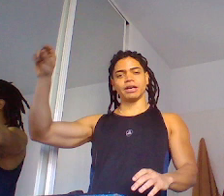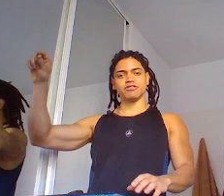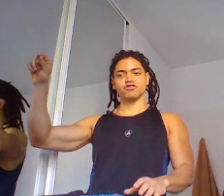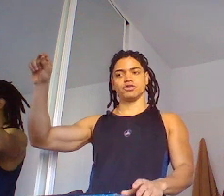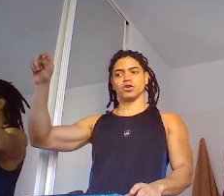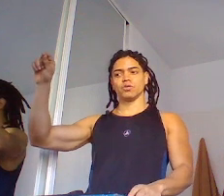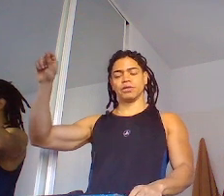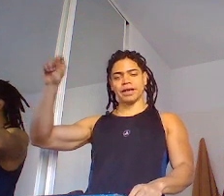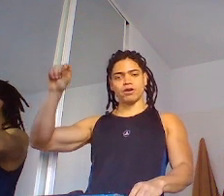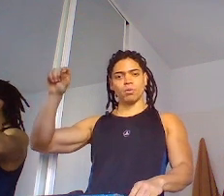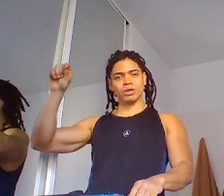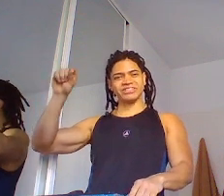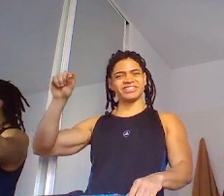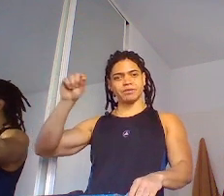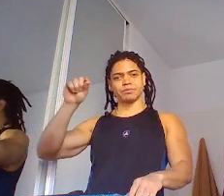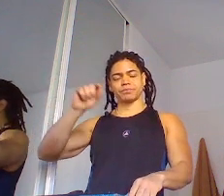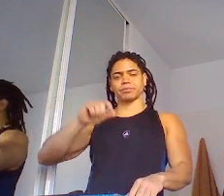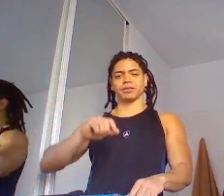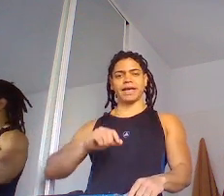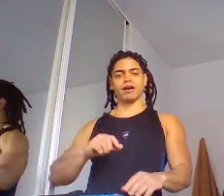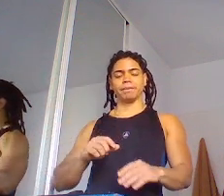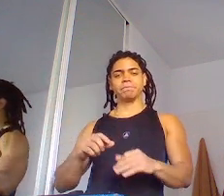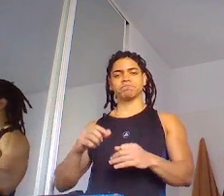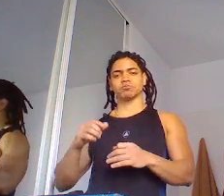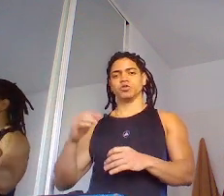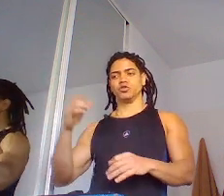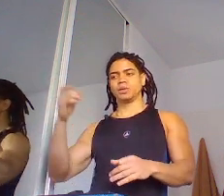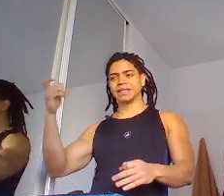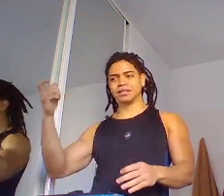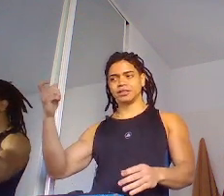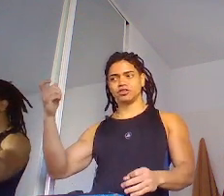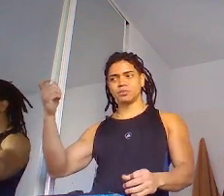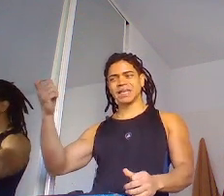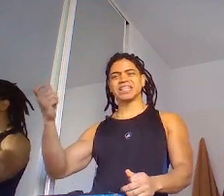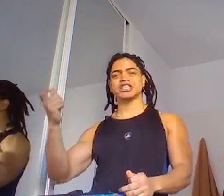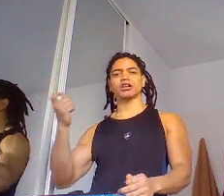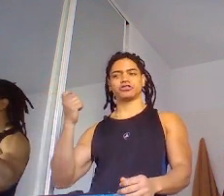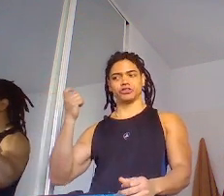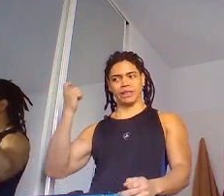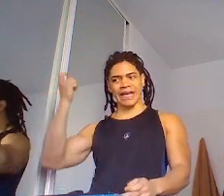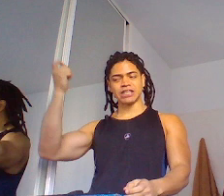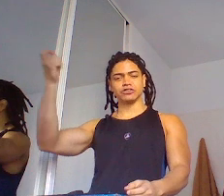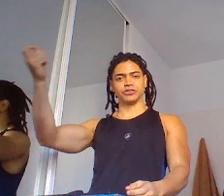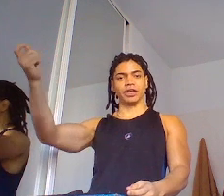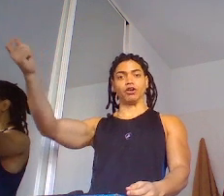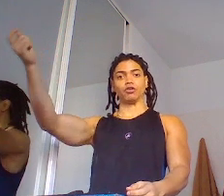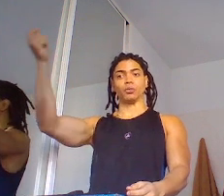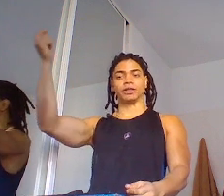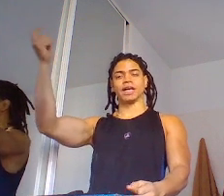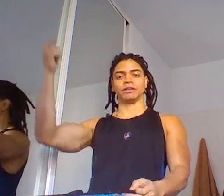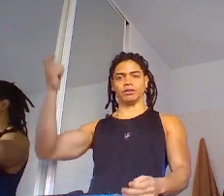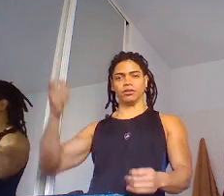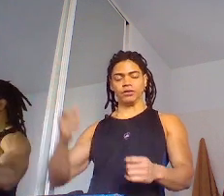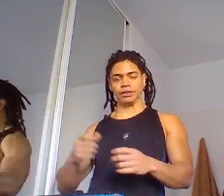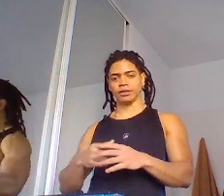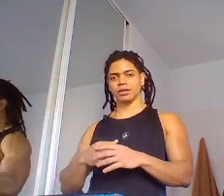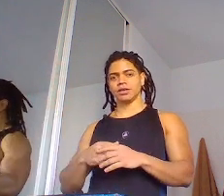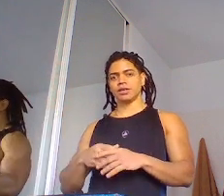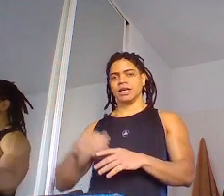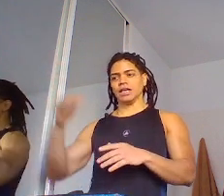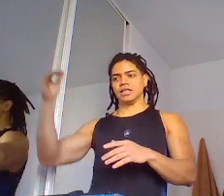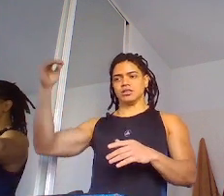each time you go down one step down, you make a deduction associated with that